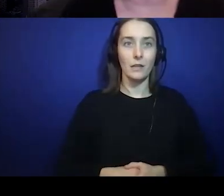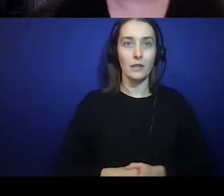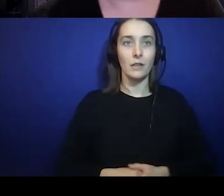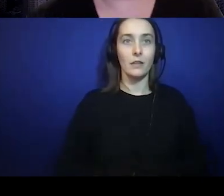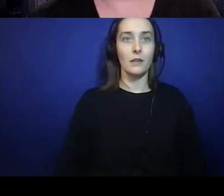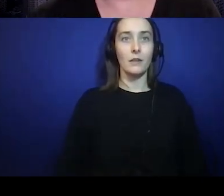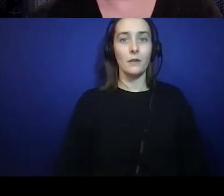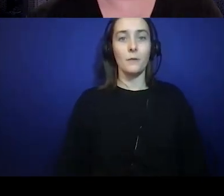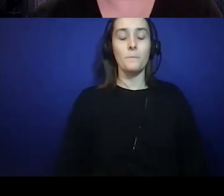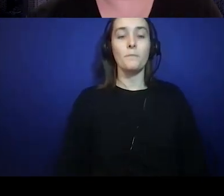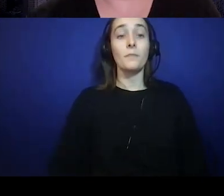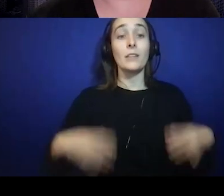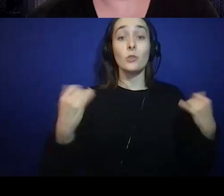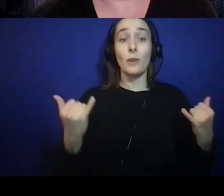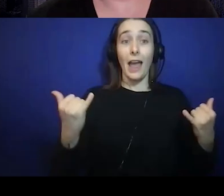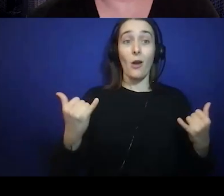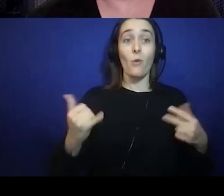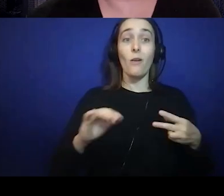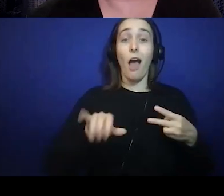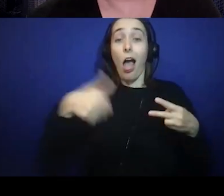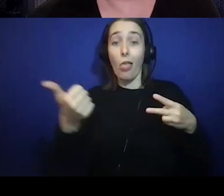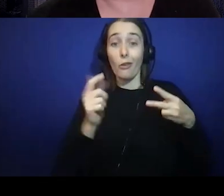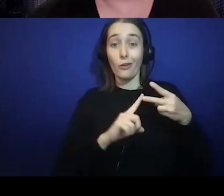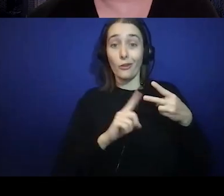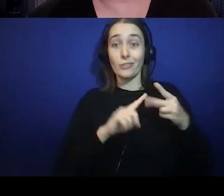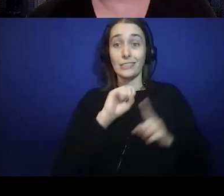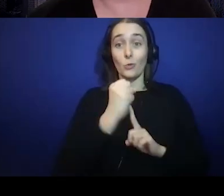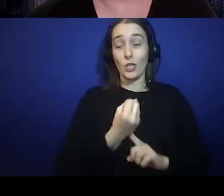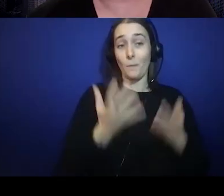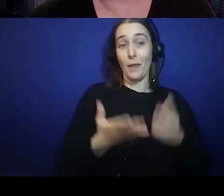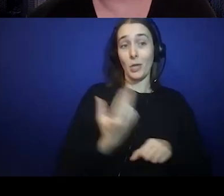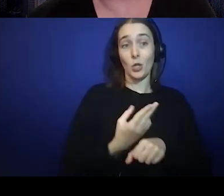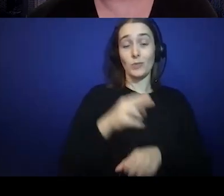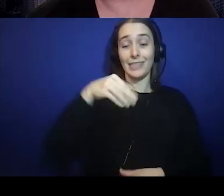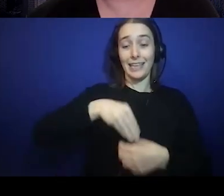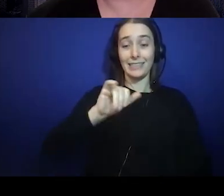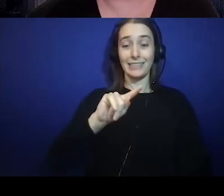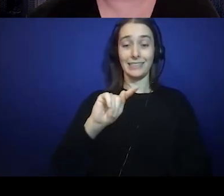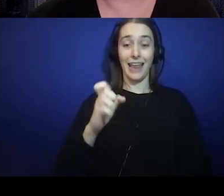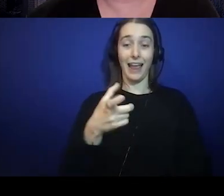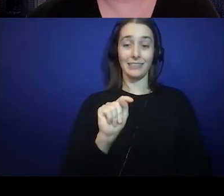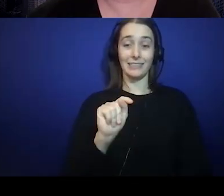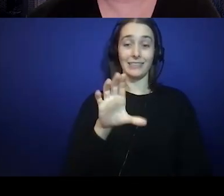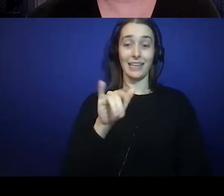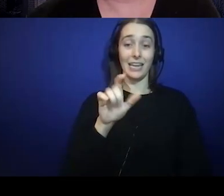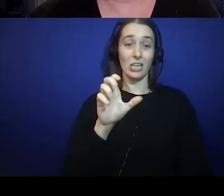Now, let's talk about the second situation where you might use in-text citation, and that's when you